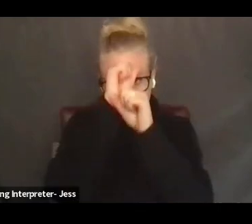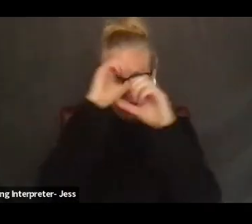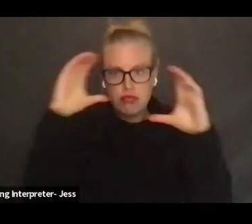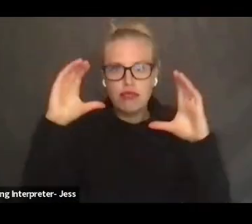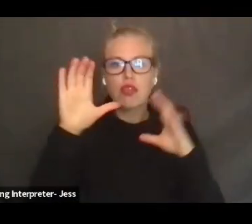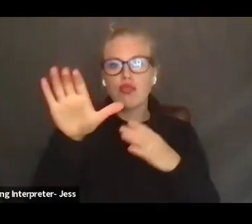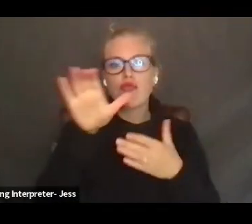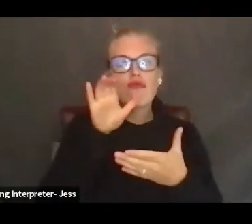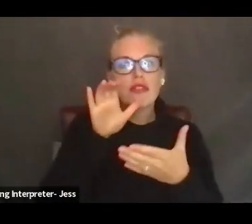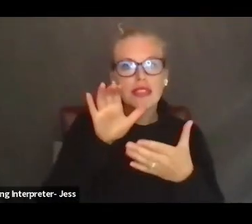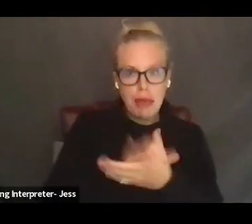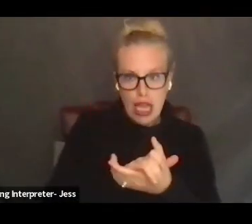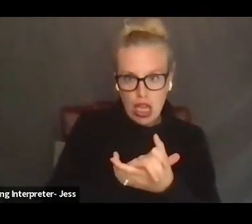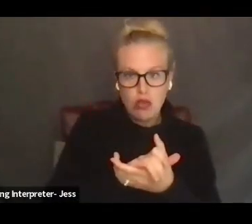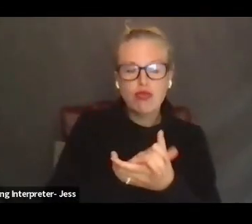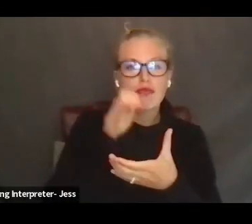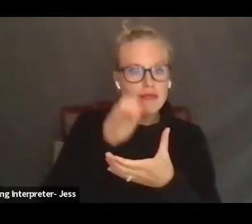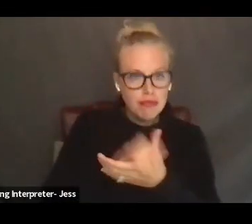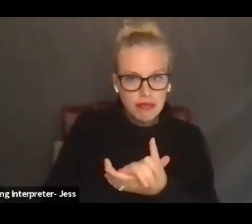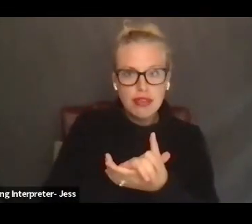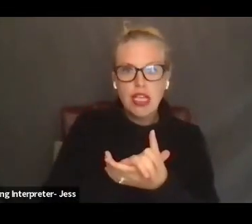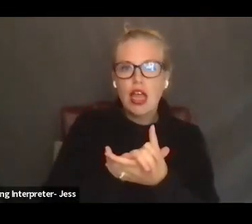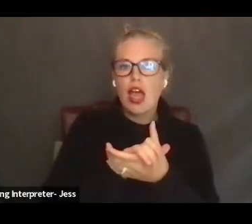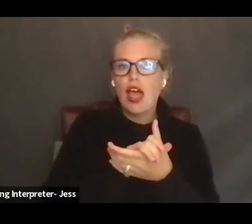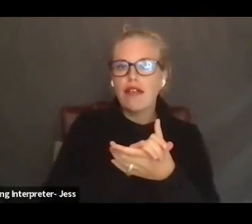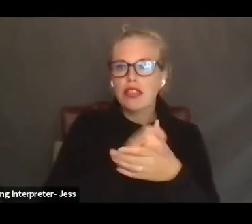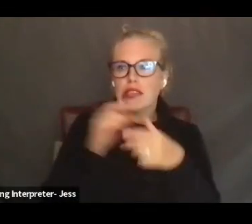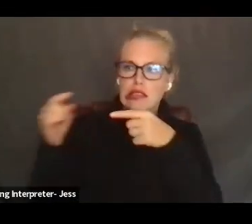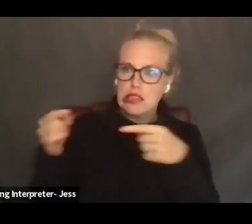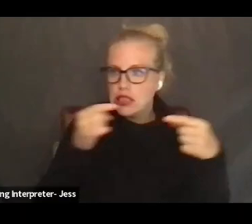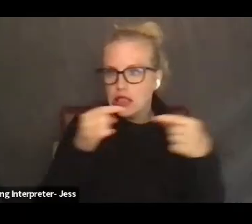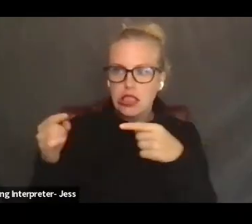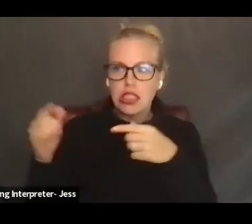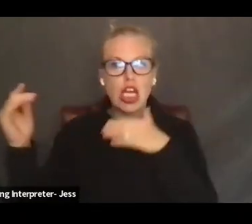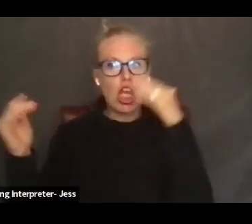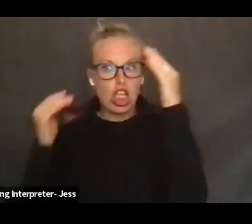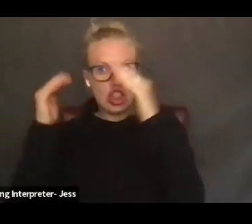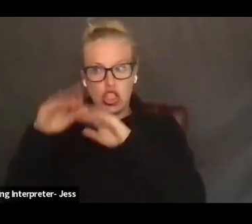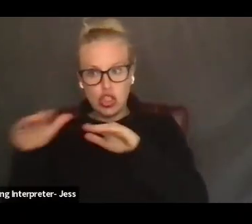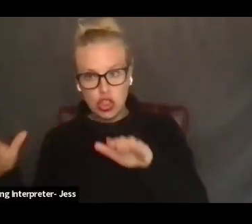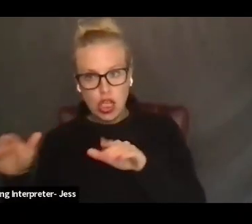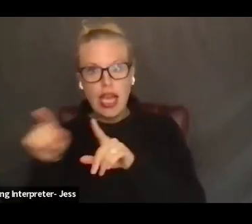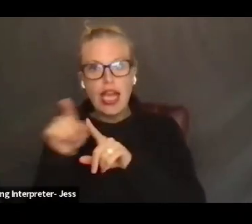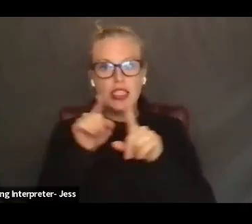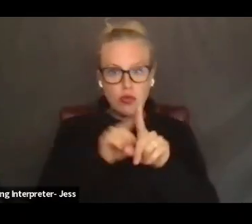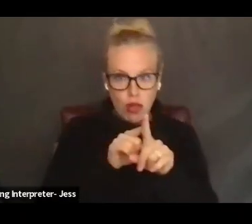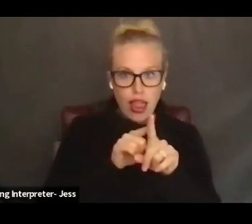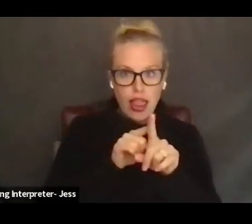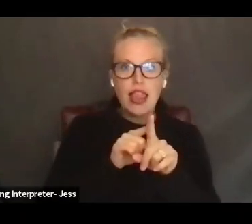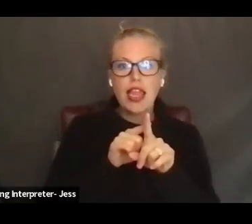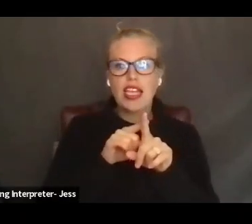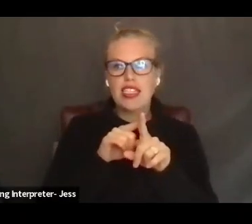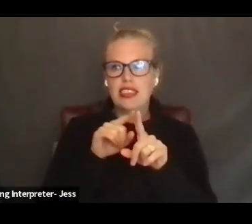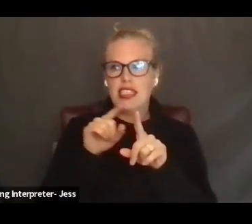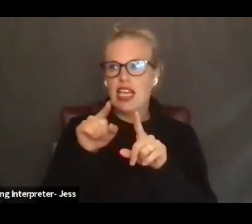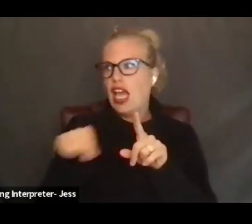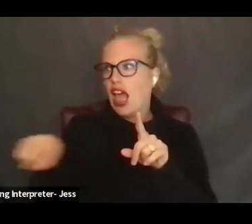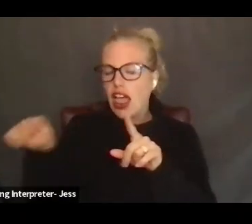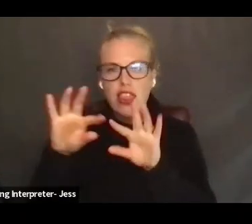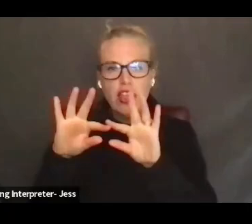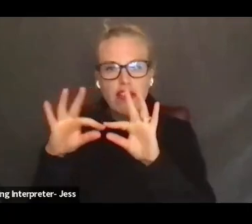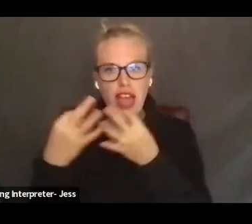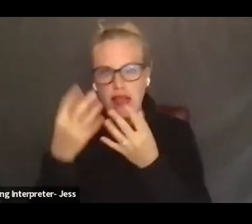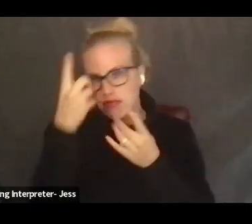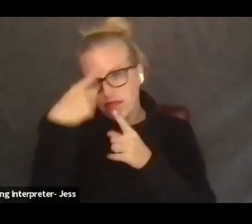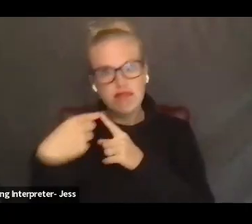your spouse having to battle both your adult child and other people who might